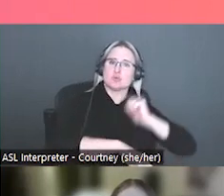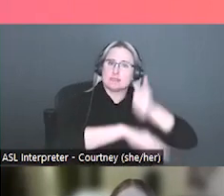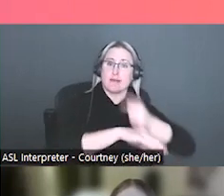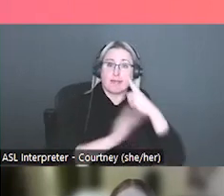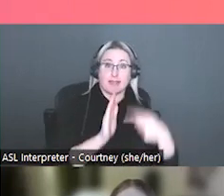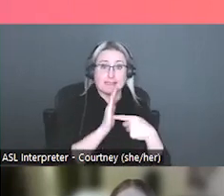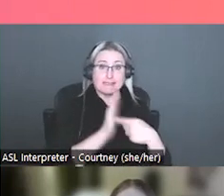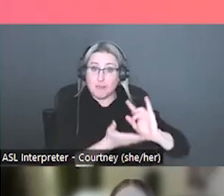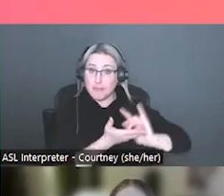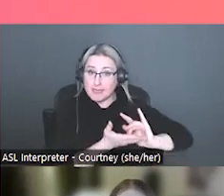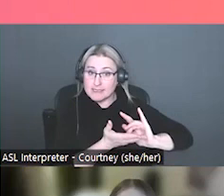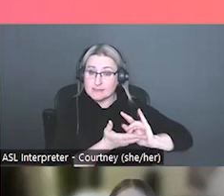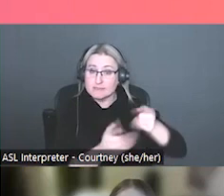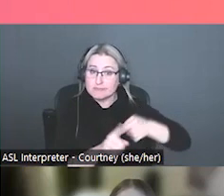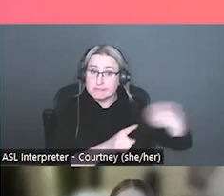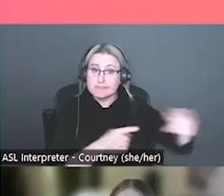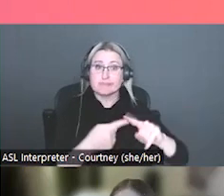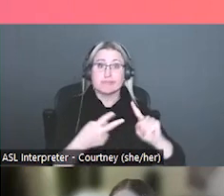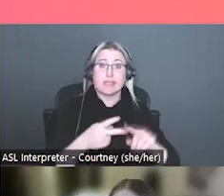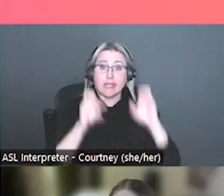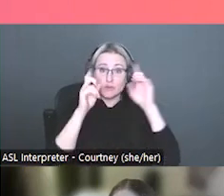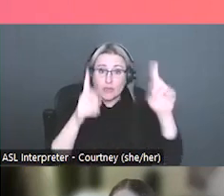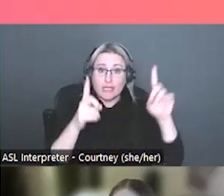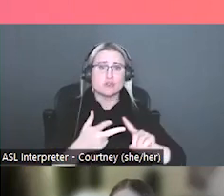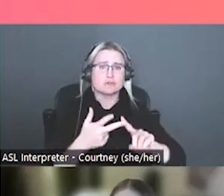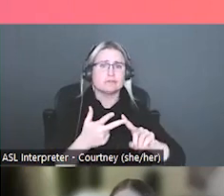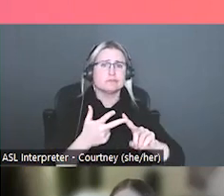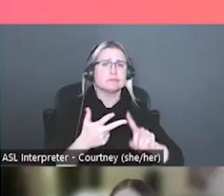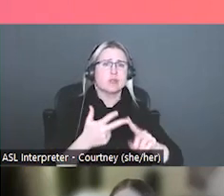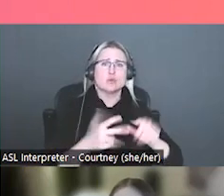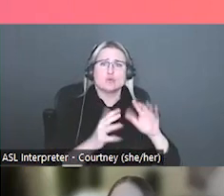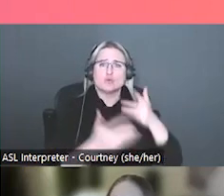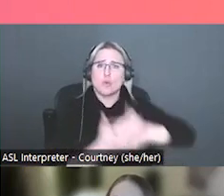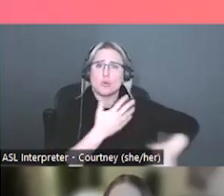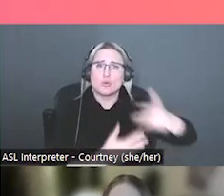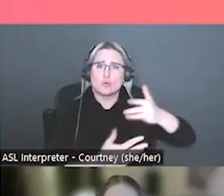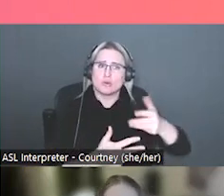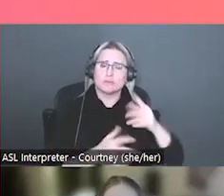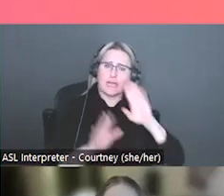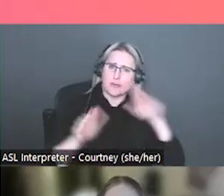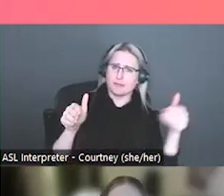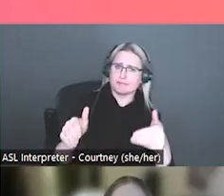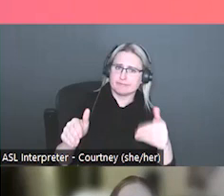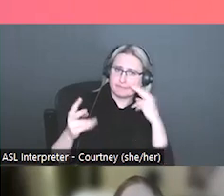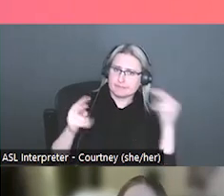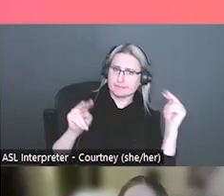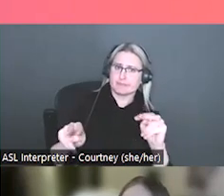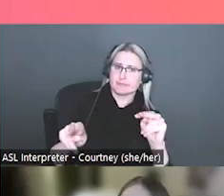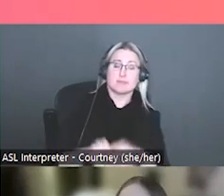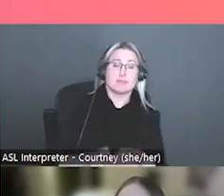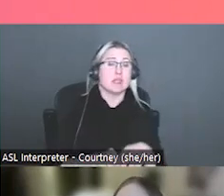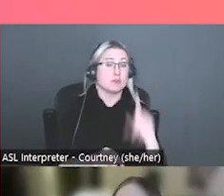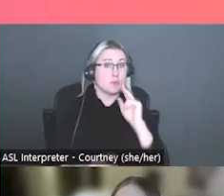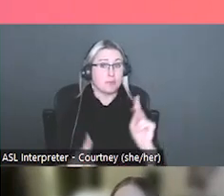as medicine, our education, social realms. We've come to see the ways in which racialized folks, fat